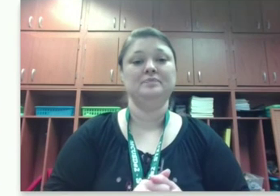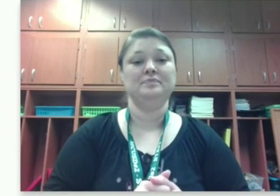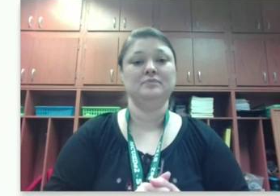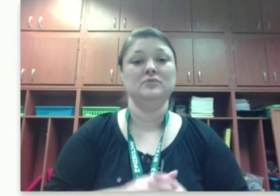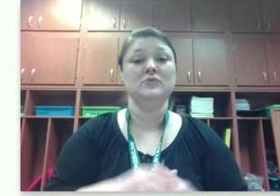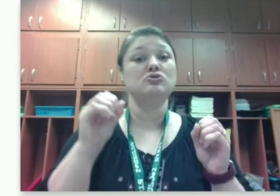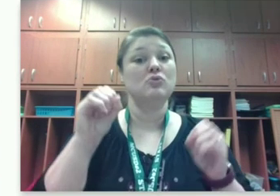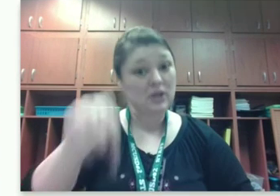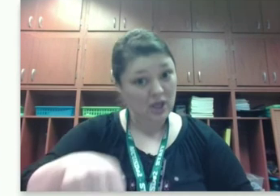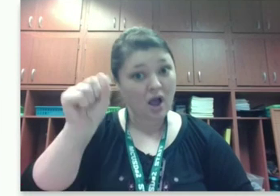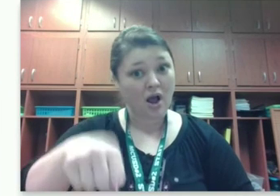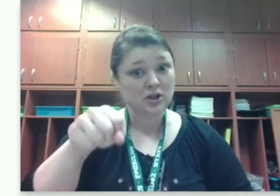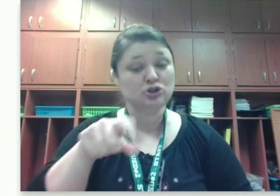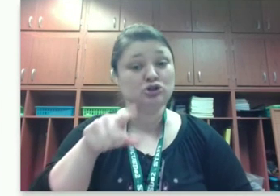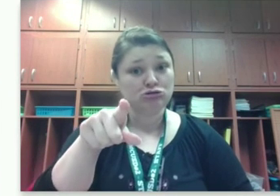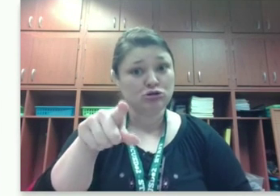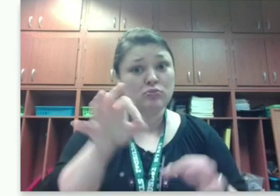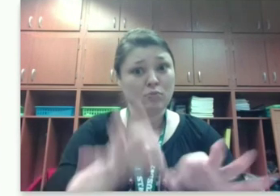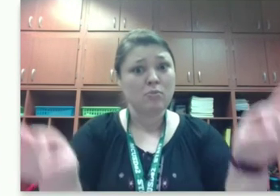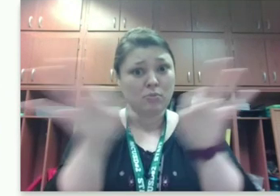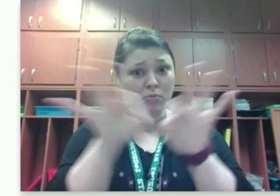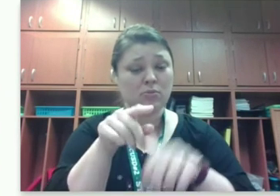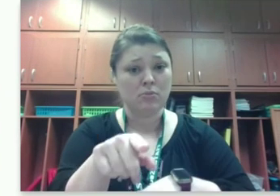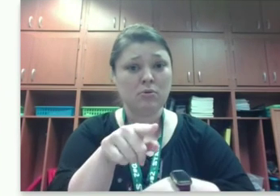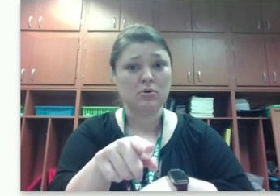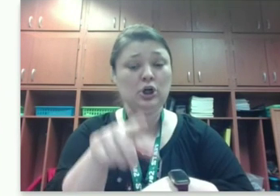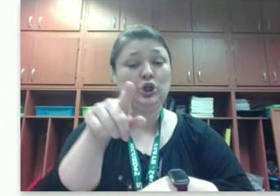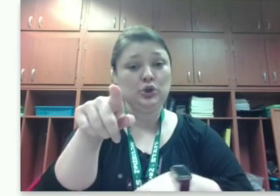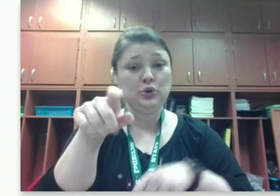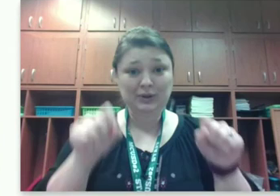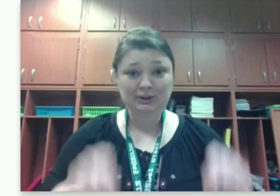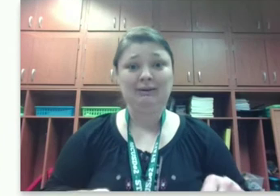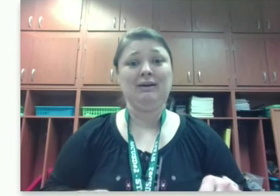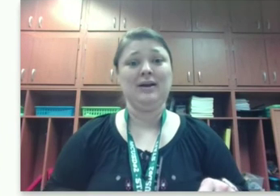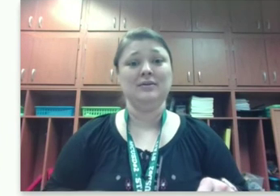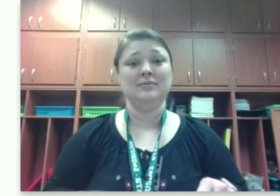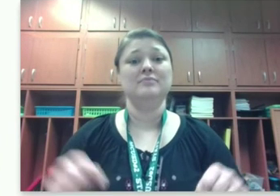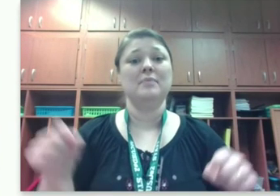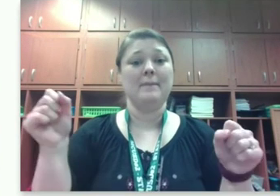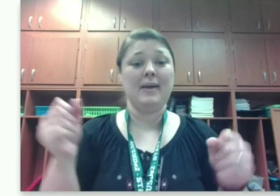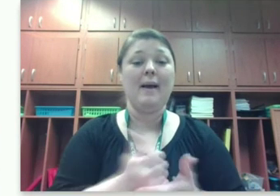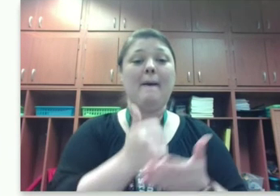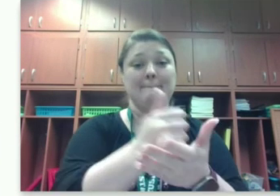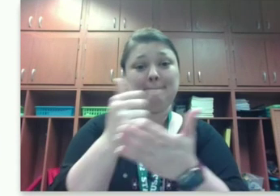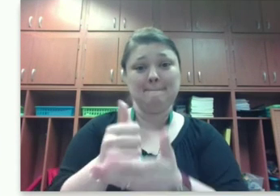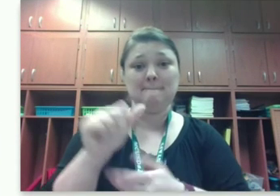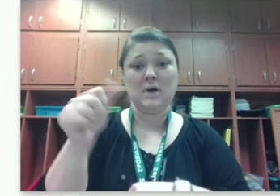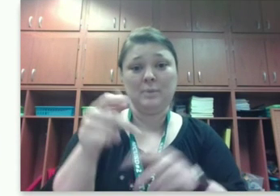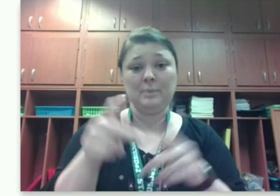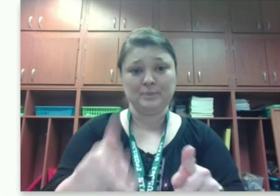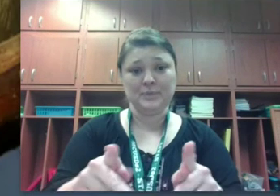So yes, you count and you can make a difference.